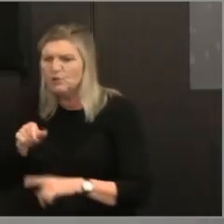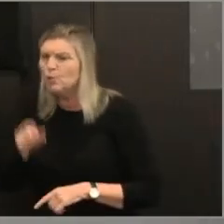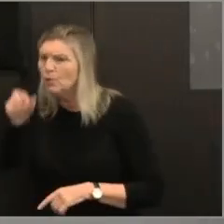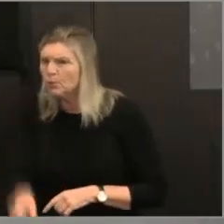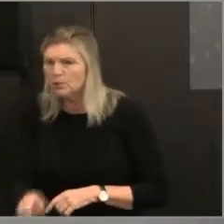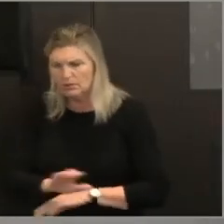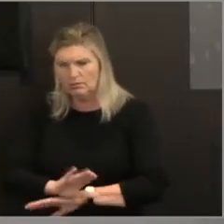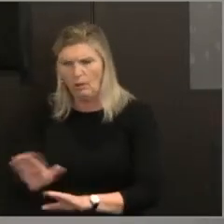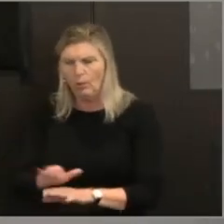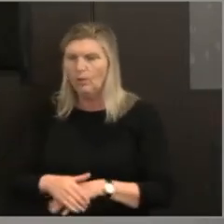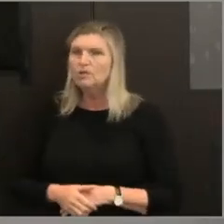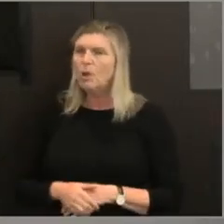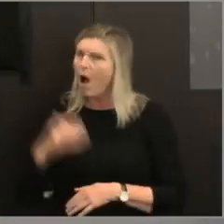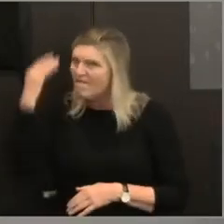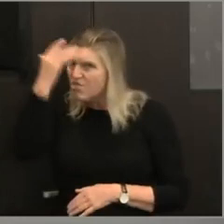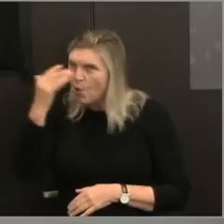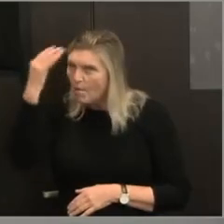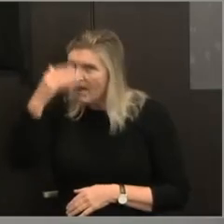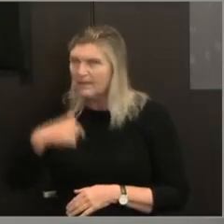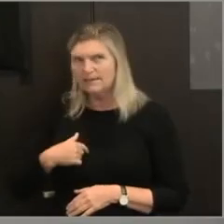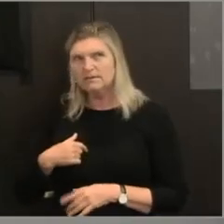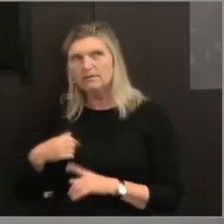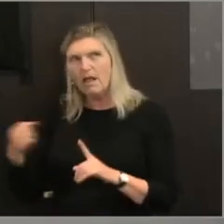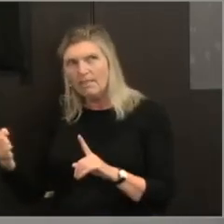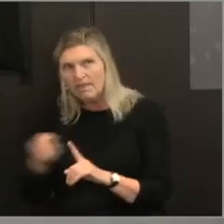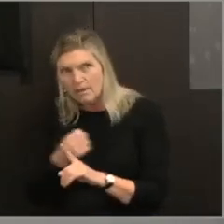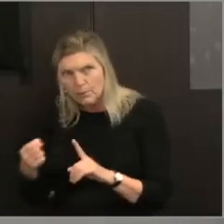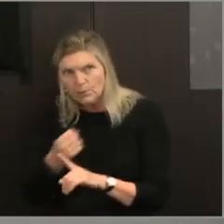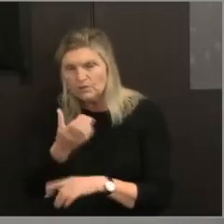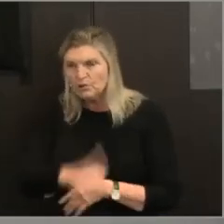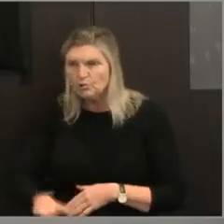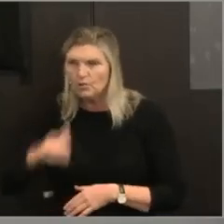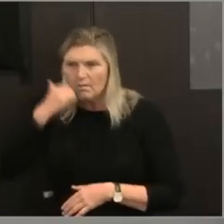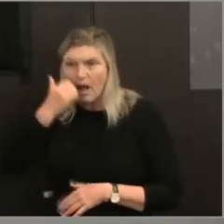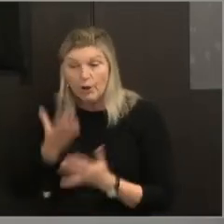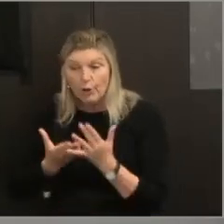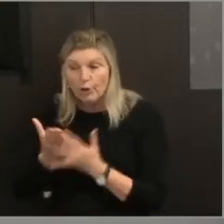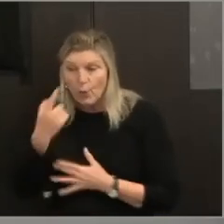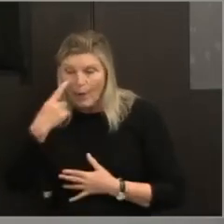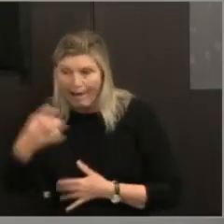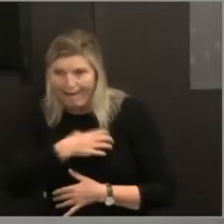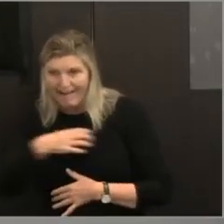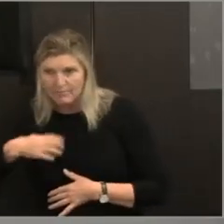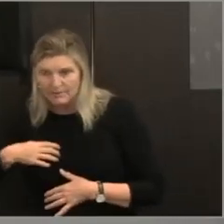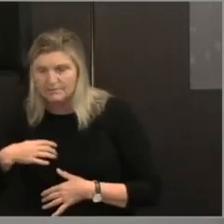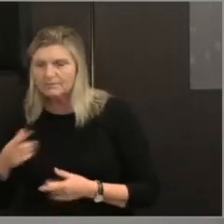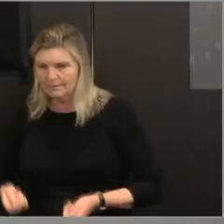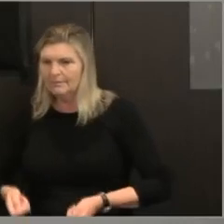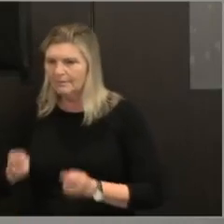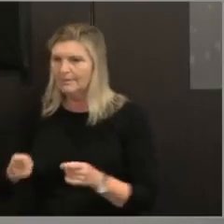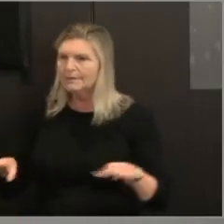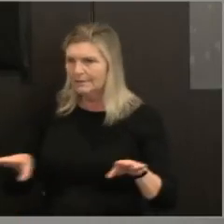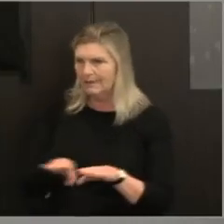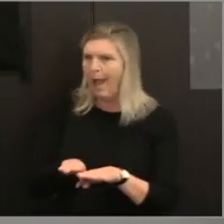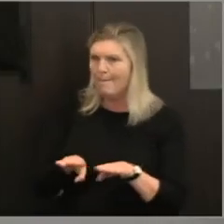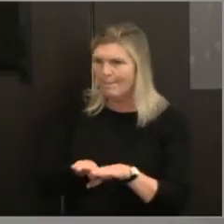is my considered view that the abuse of Māori children in care also arises from the same context,